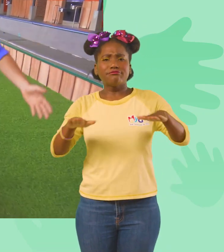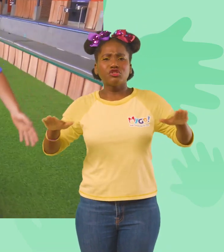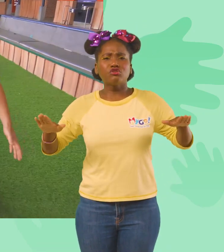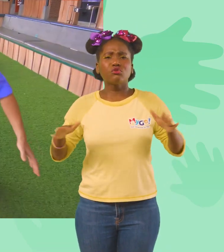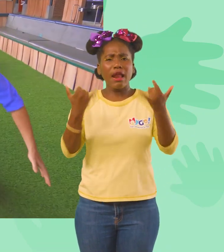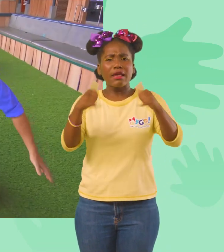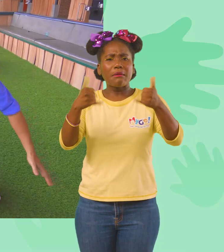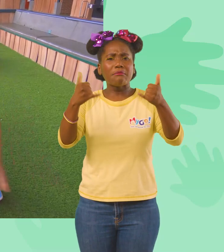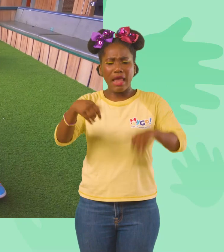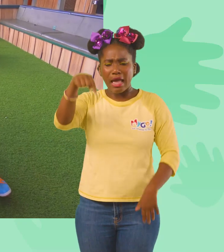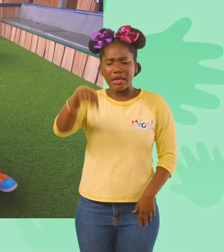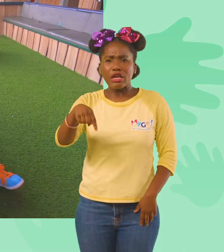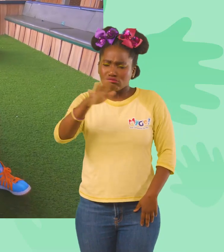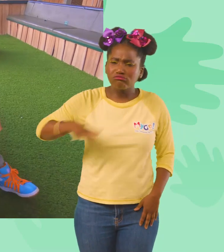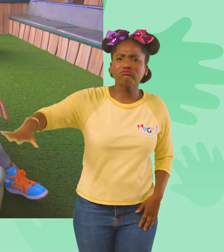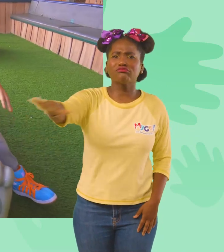at the Diamondbacks game.